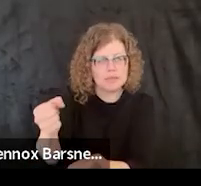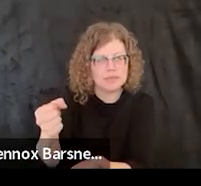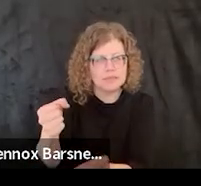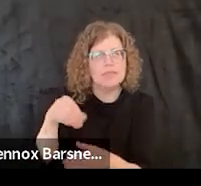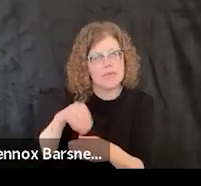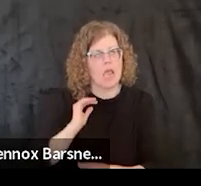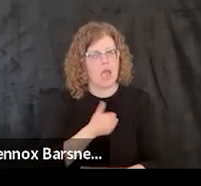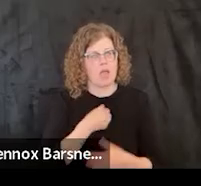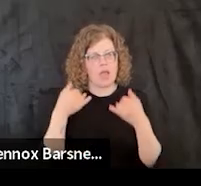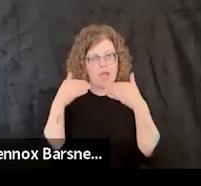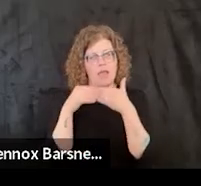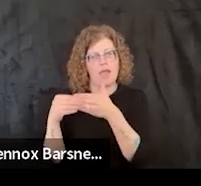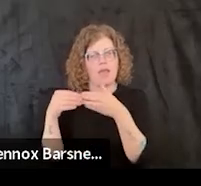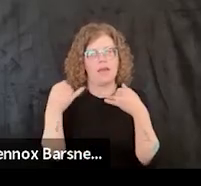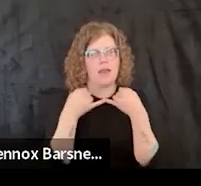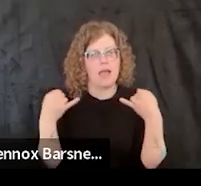read those well.